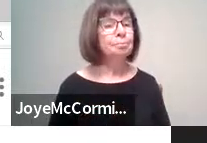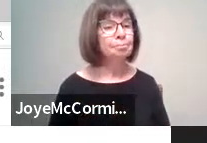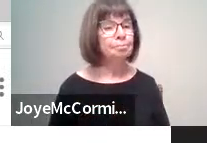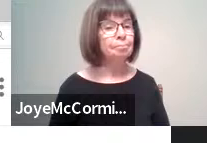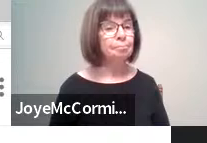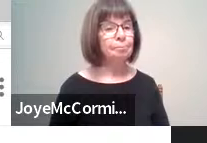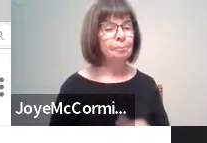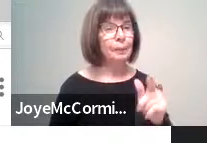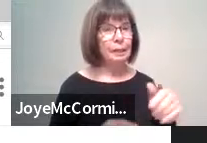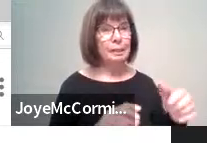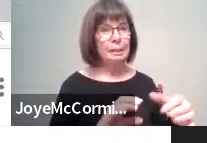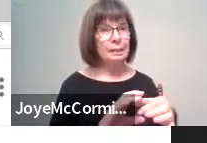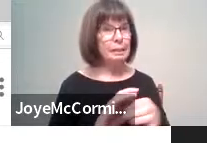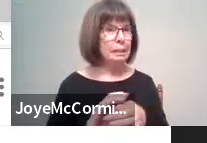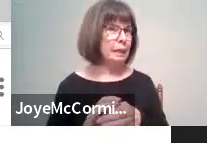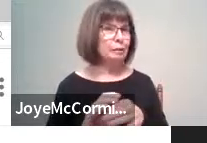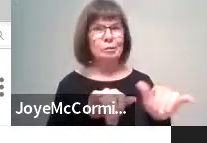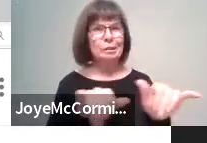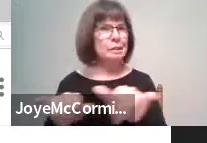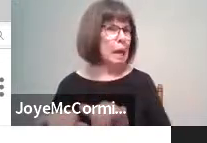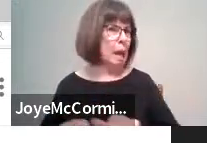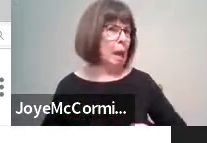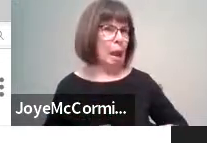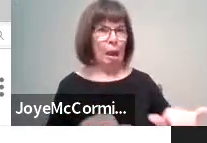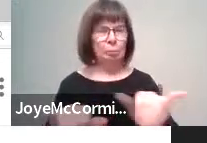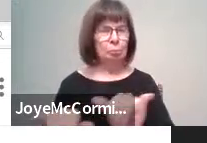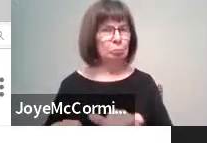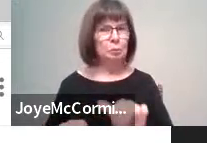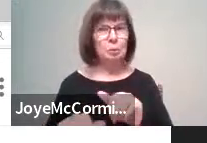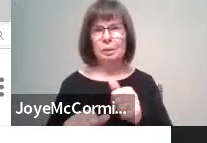has to do with what everybody is hearing, and that is